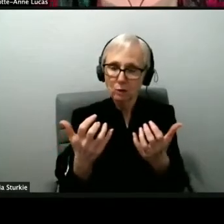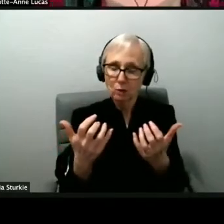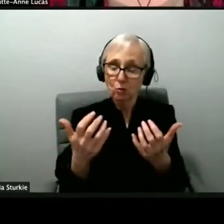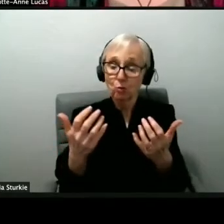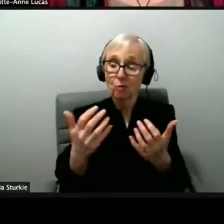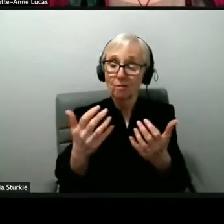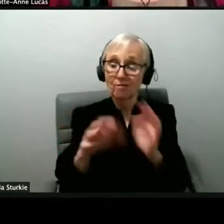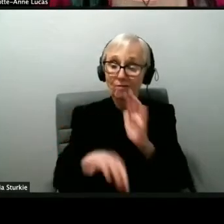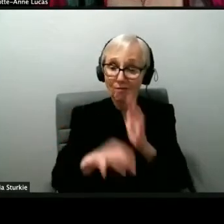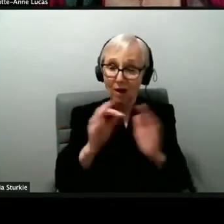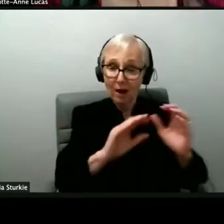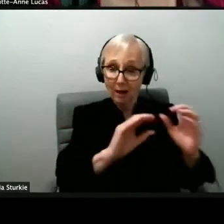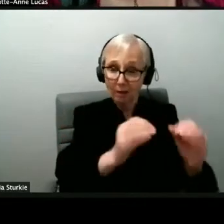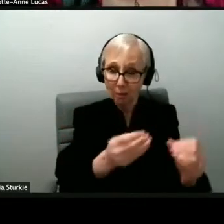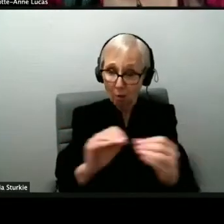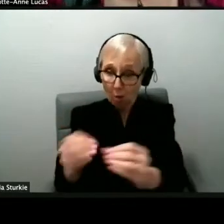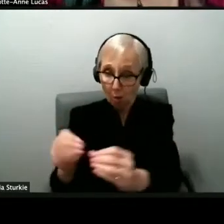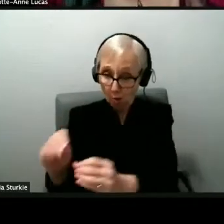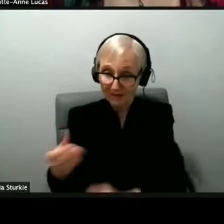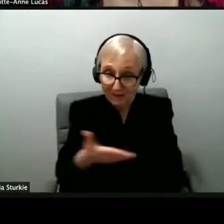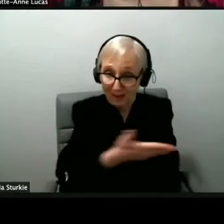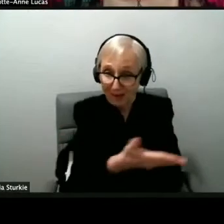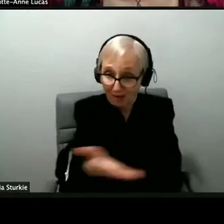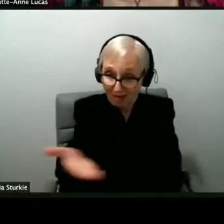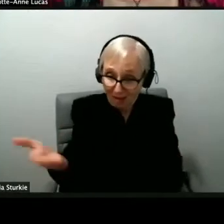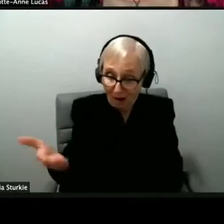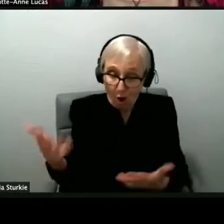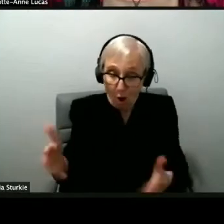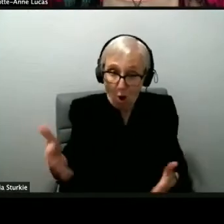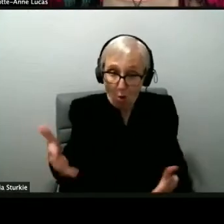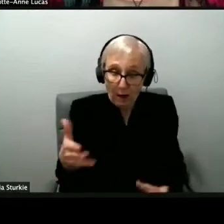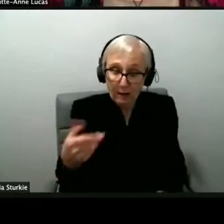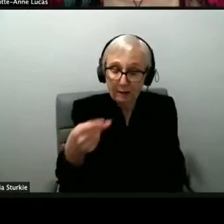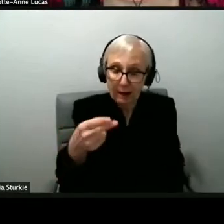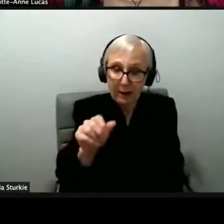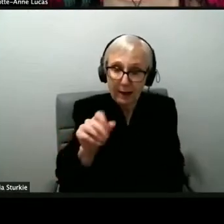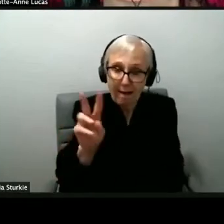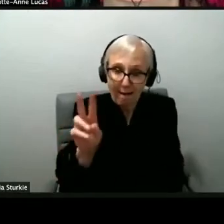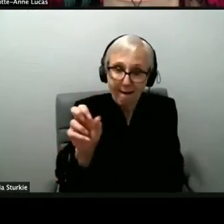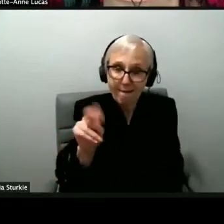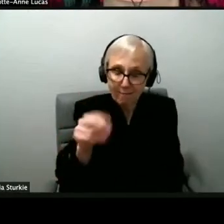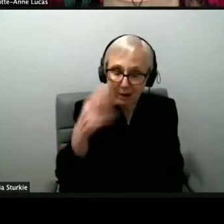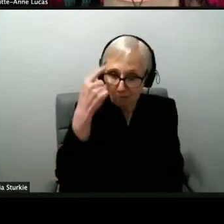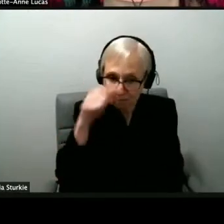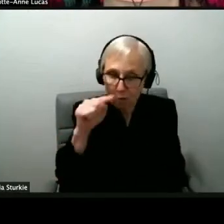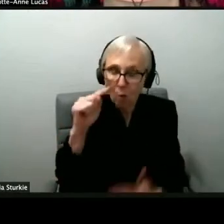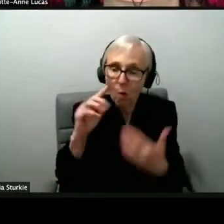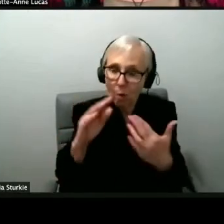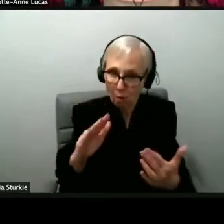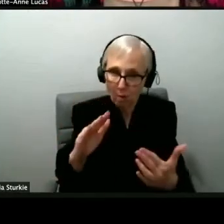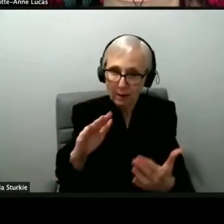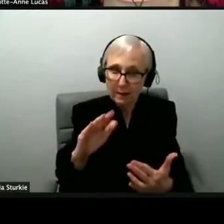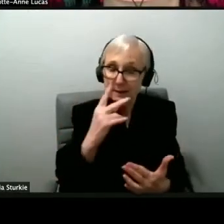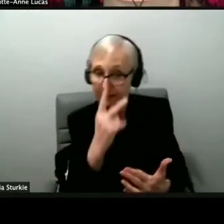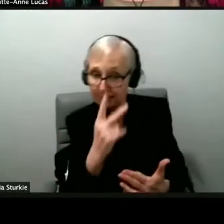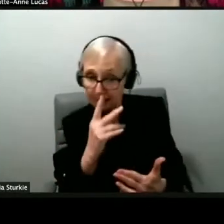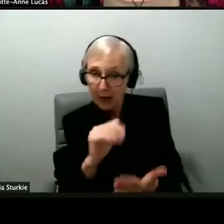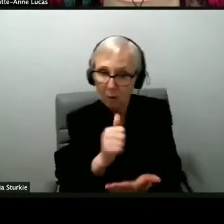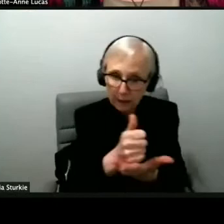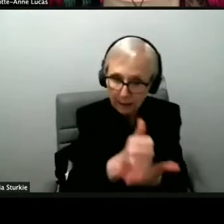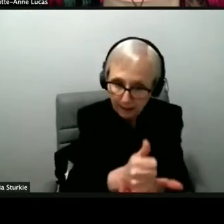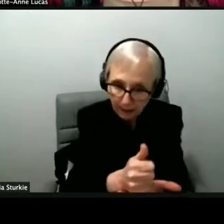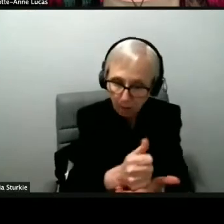there already, such as like Haven for Hope and SAM and other faith-based ministries, and see how we can help them, or they can tell